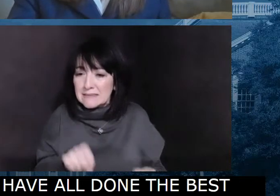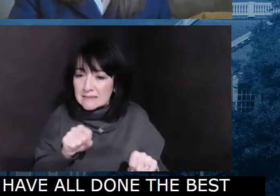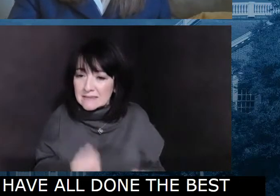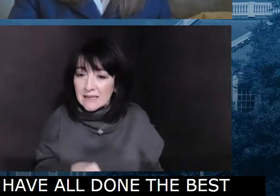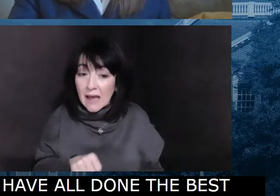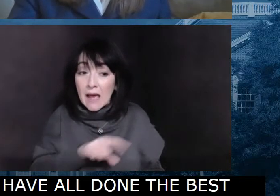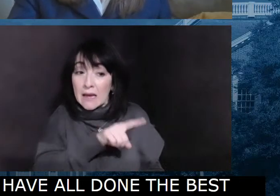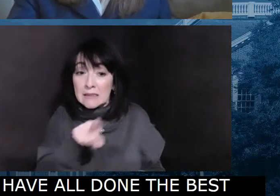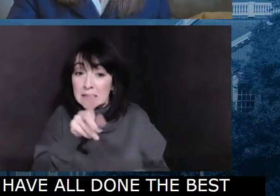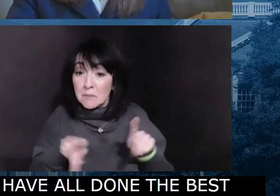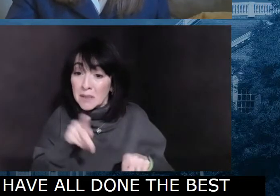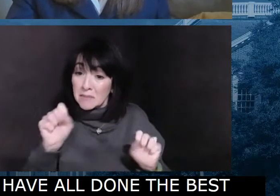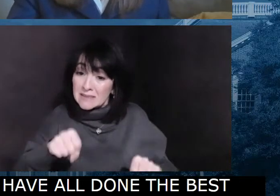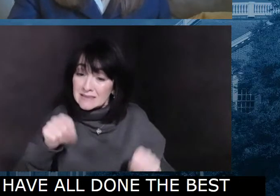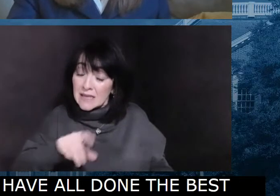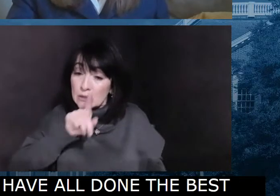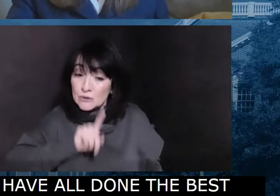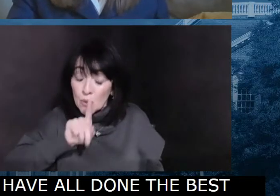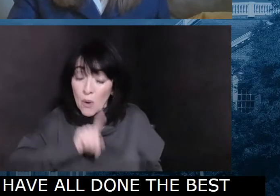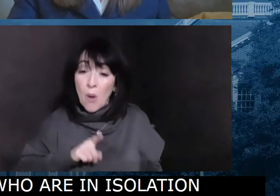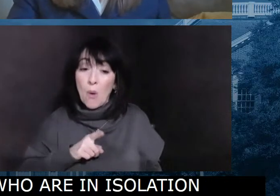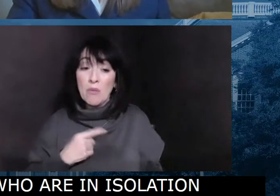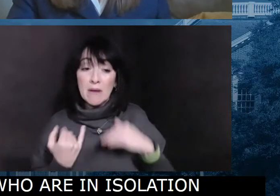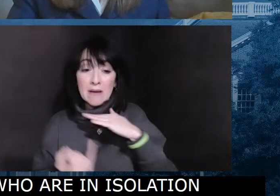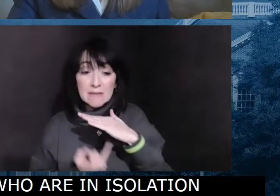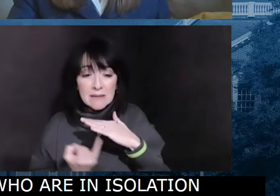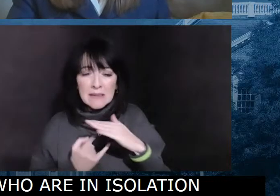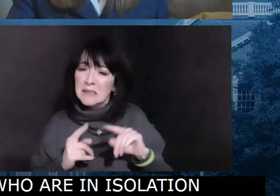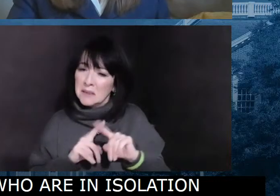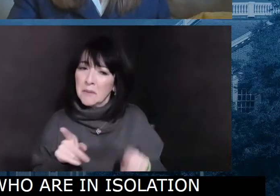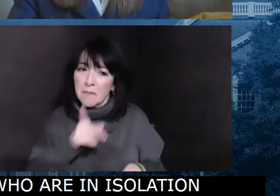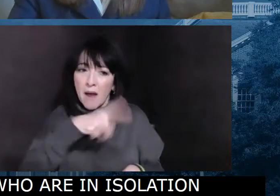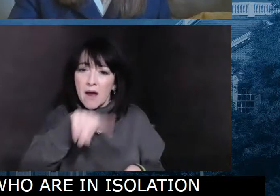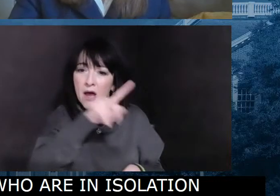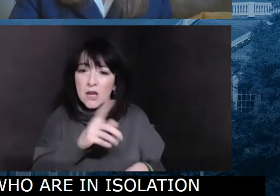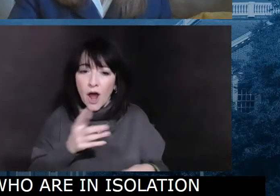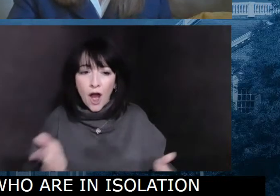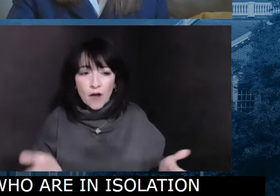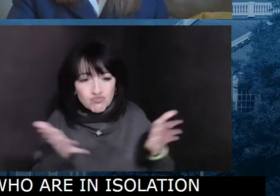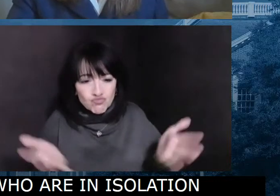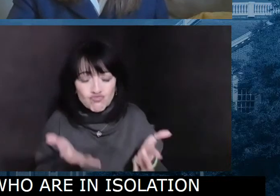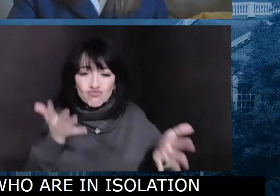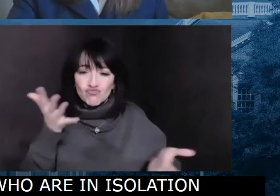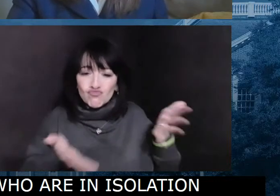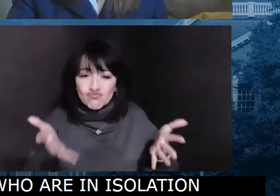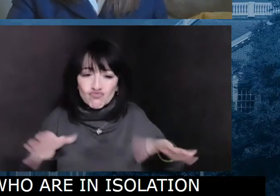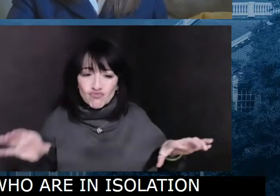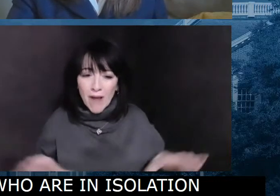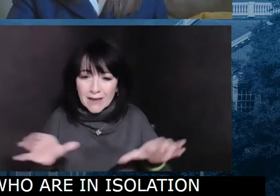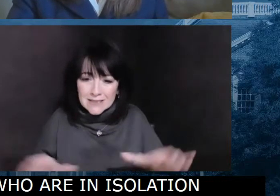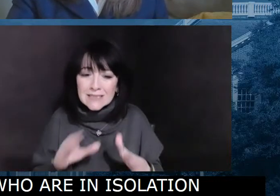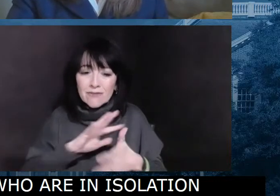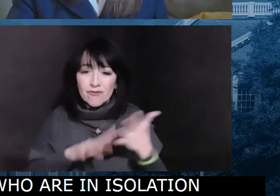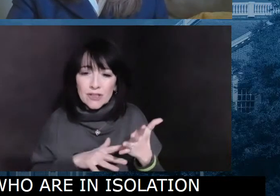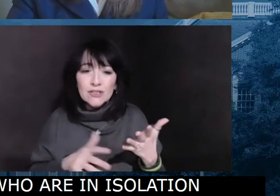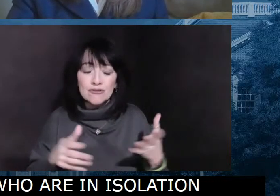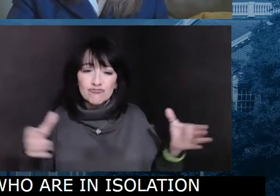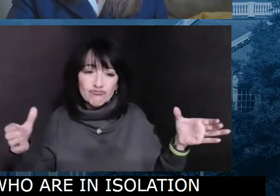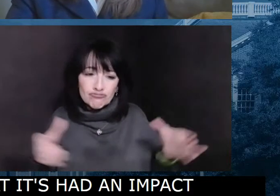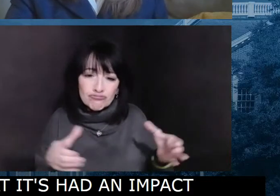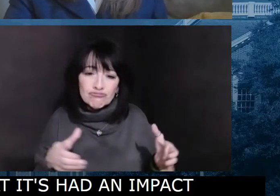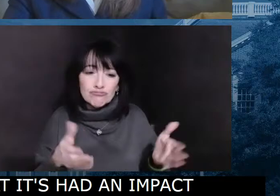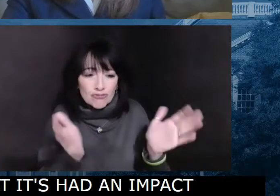isolation during this time. But we know that it's had an impact mentally and physically on individuals